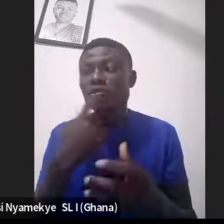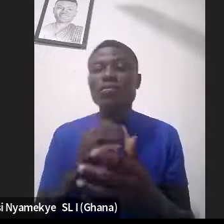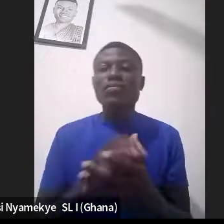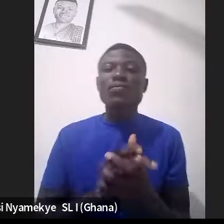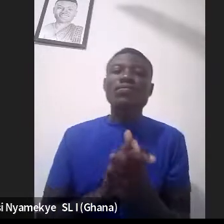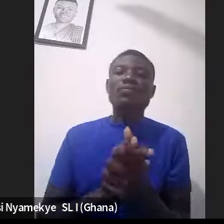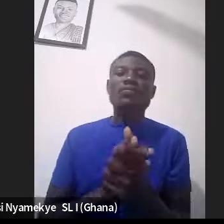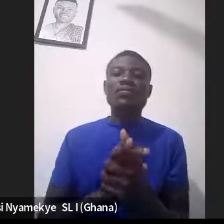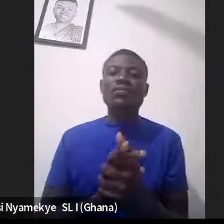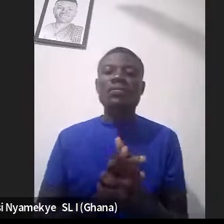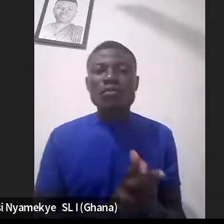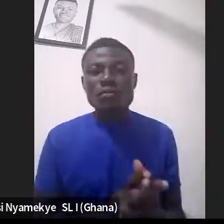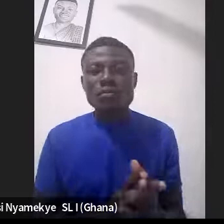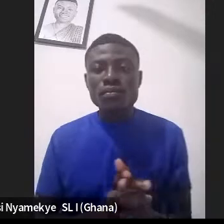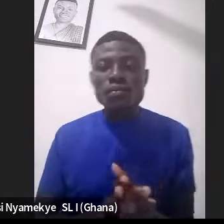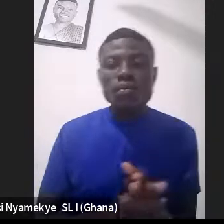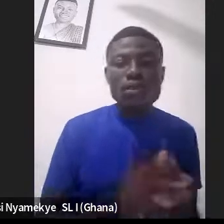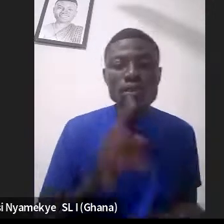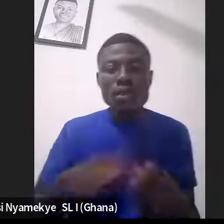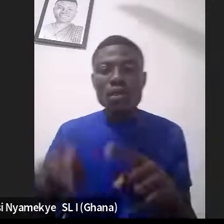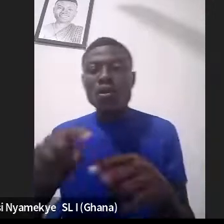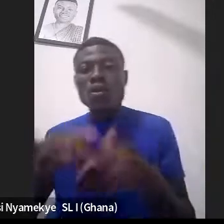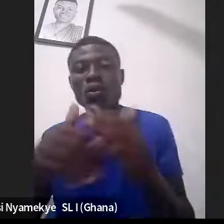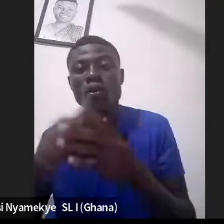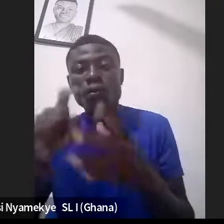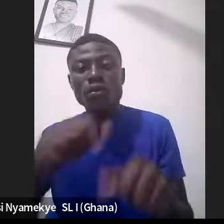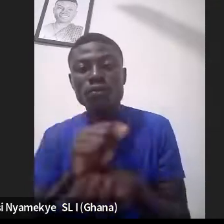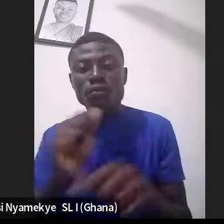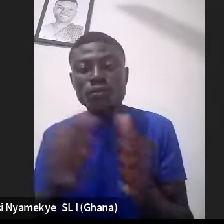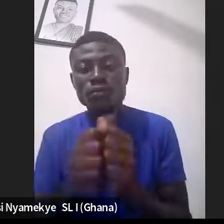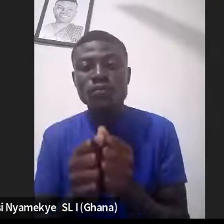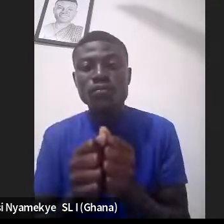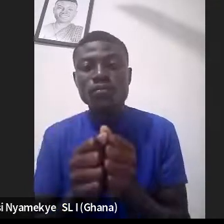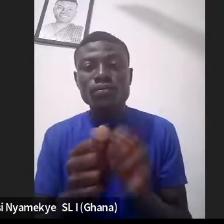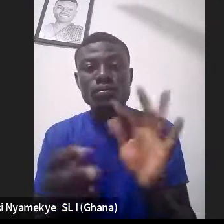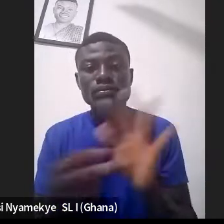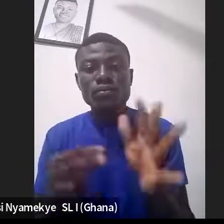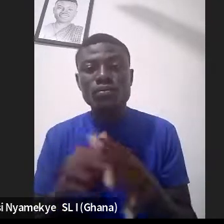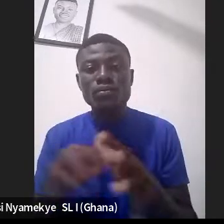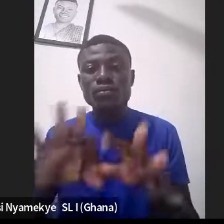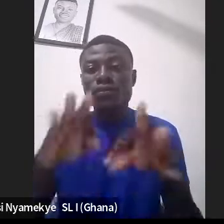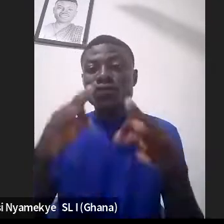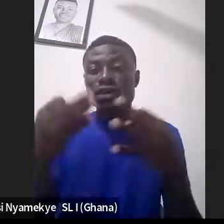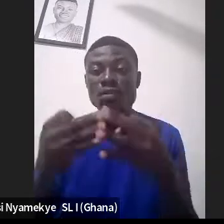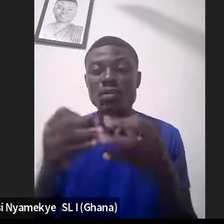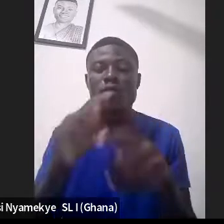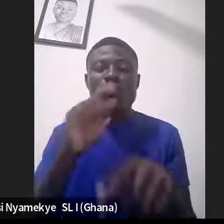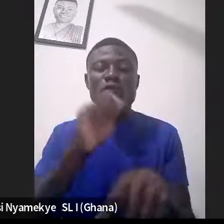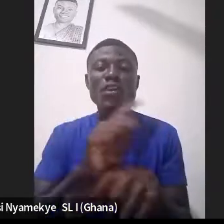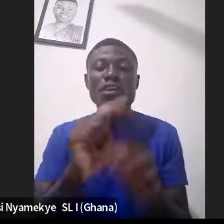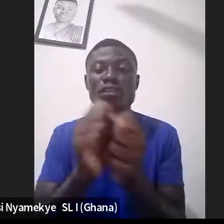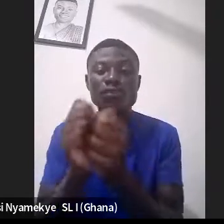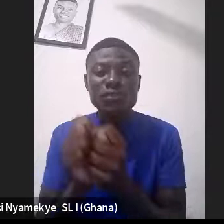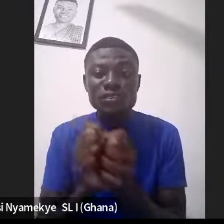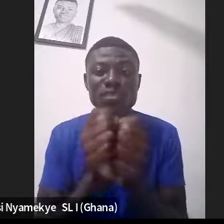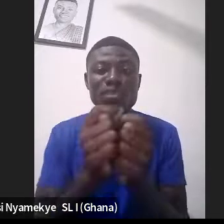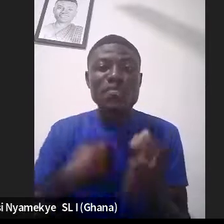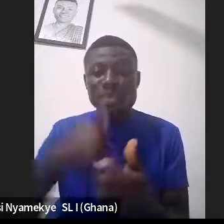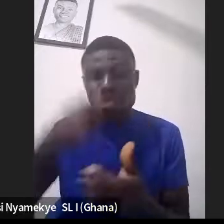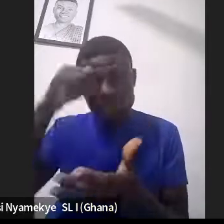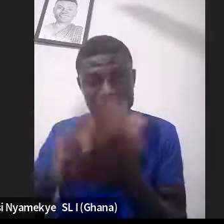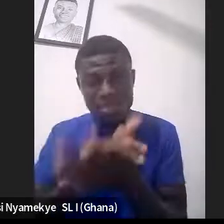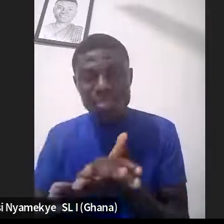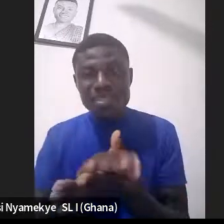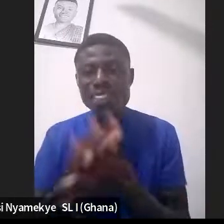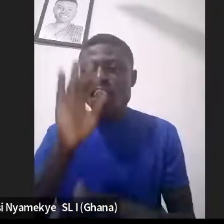no, it's been a journey. When I say it's been a family journey for sure. My husband is